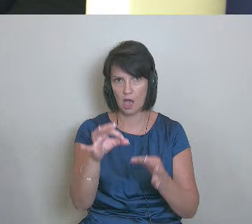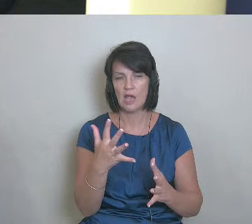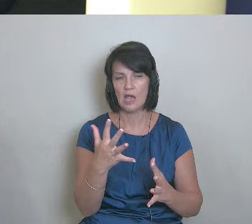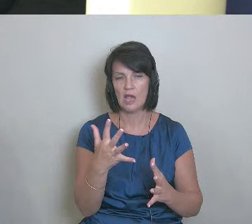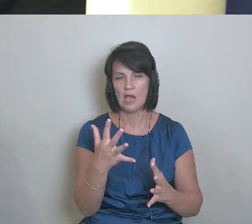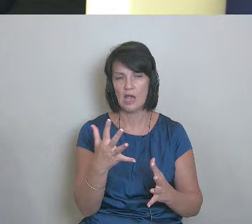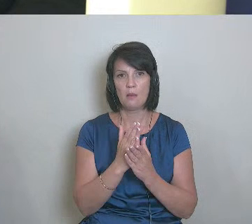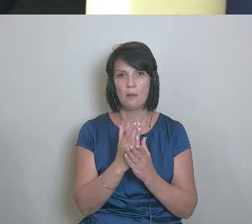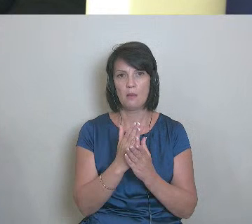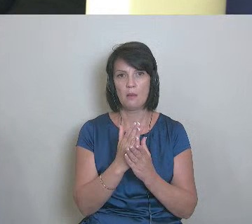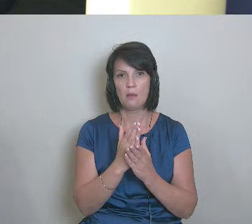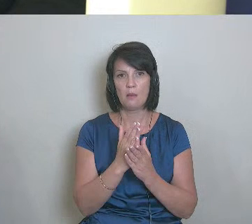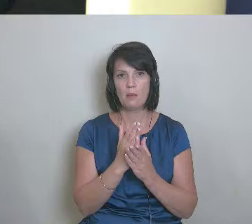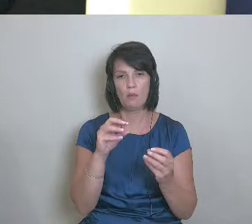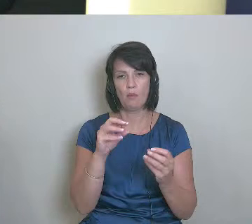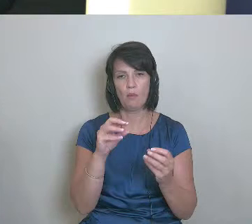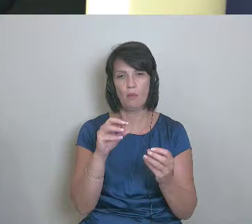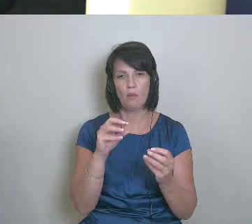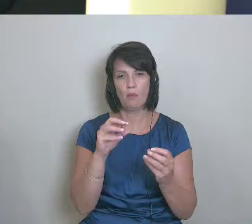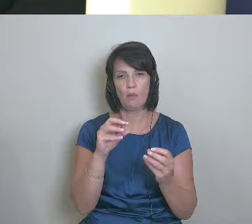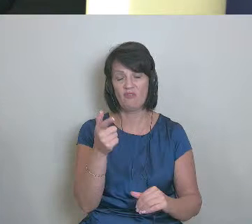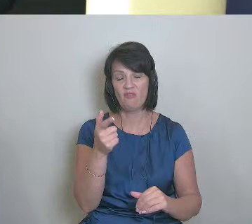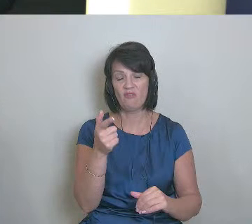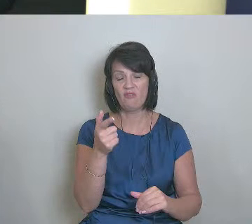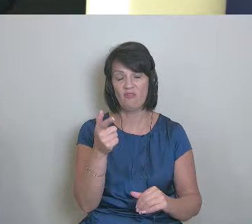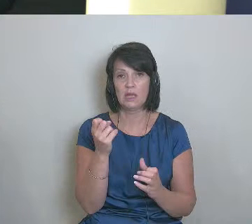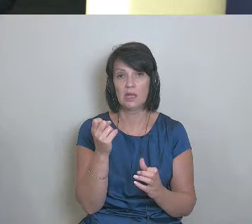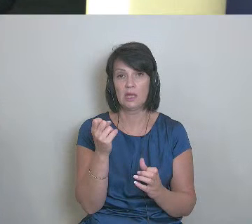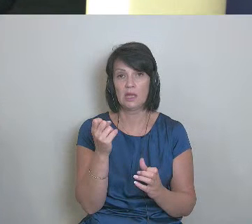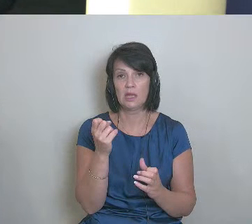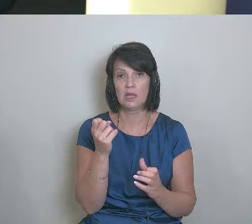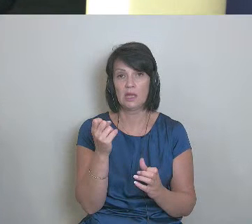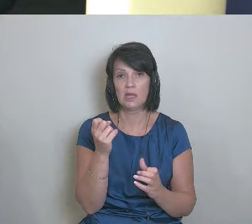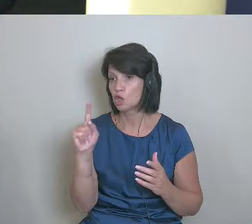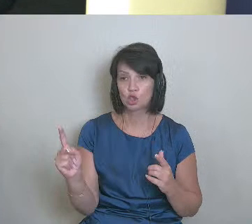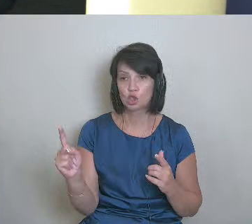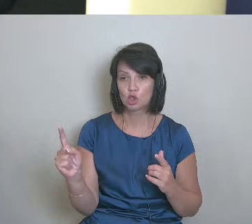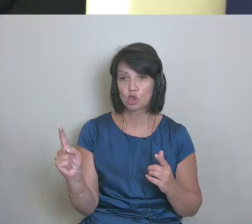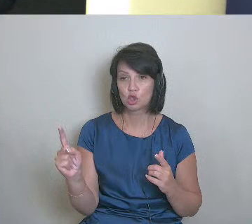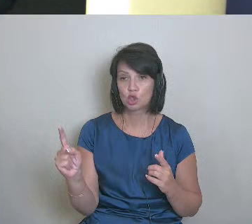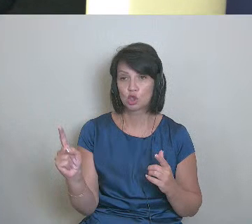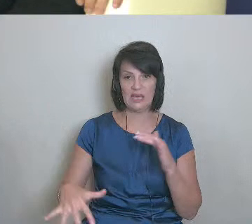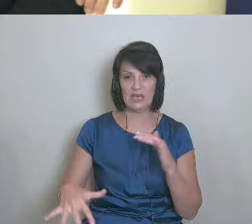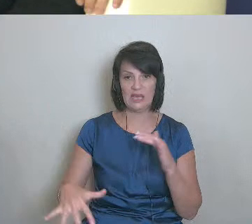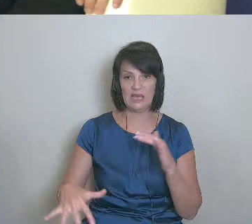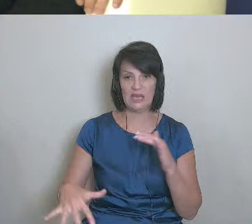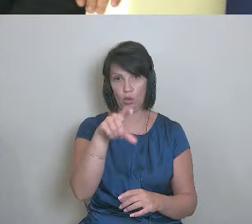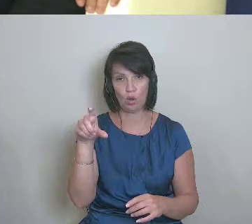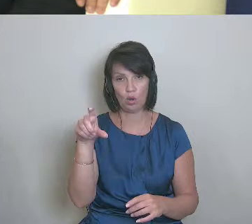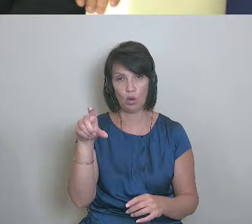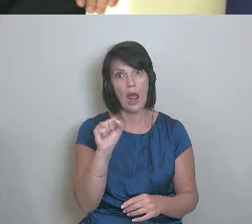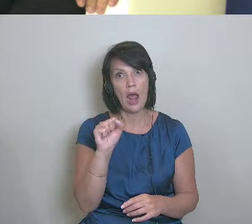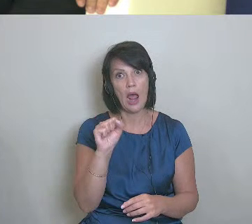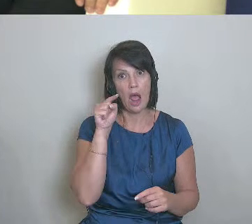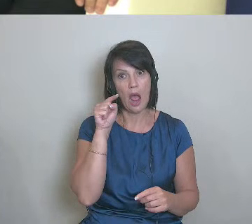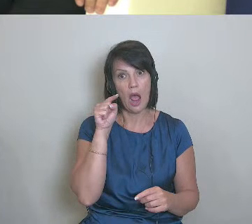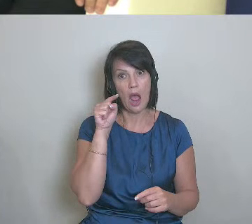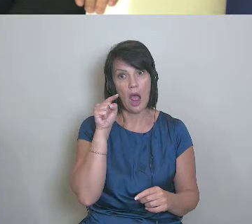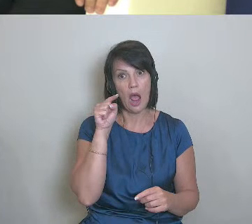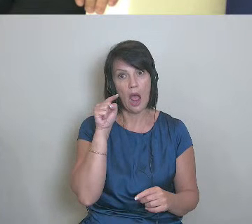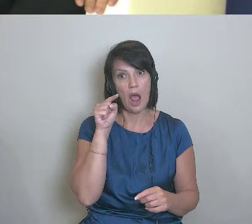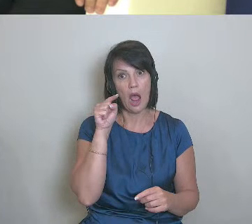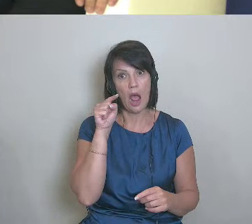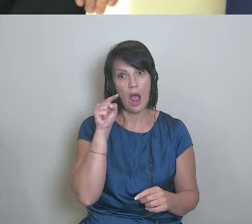Those who are being incarcerated, there are problems because they don't belong to territorial communities. But the remands, that's a